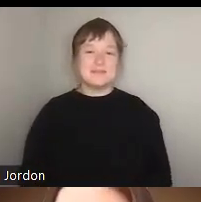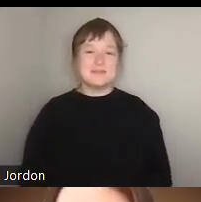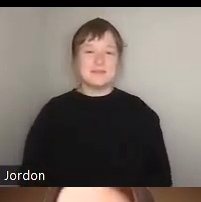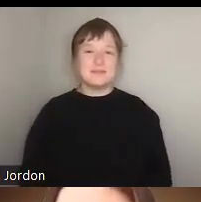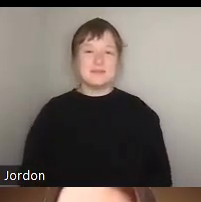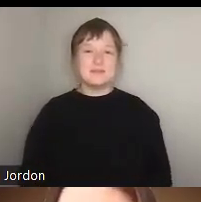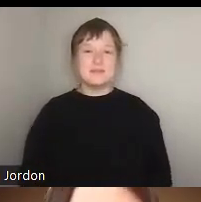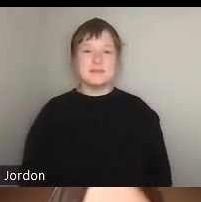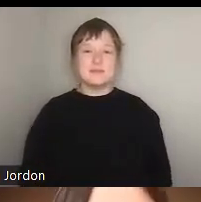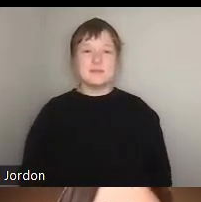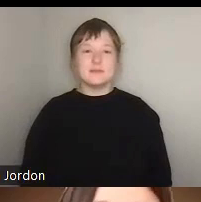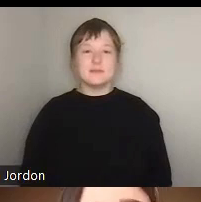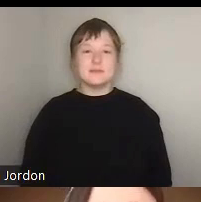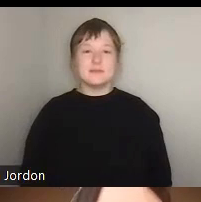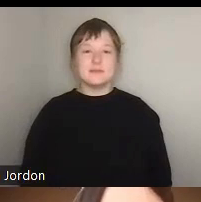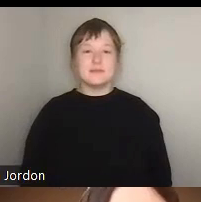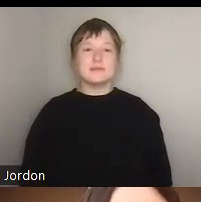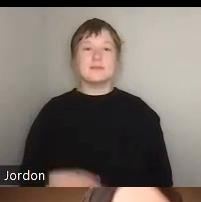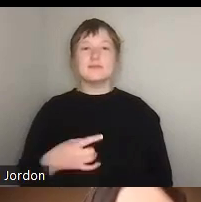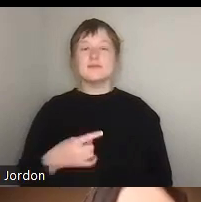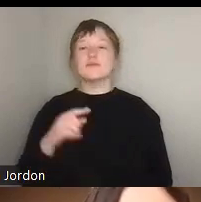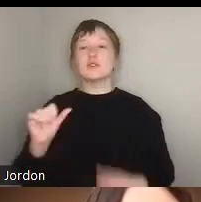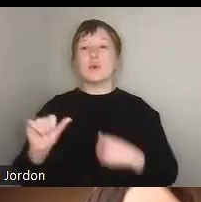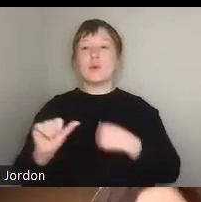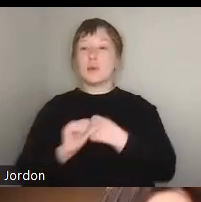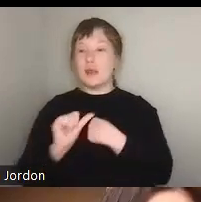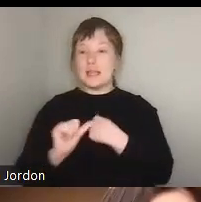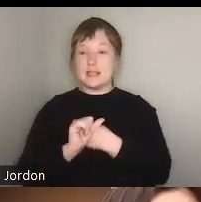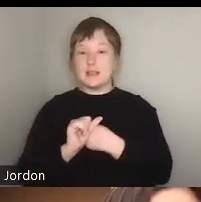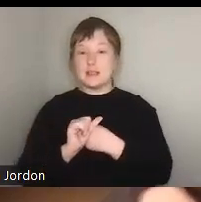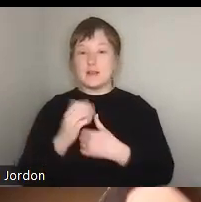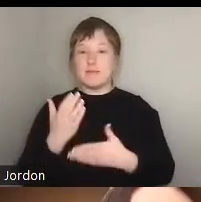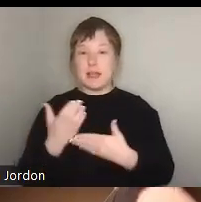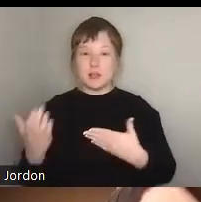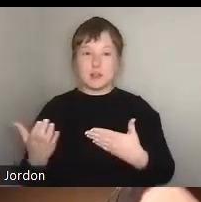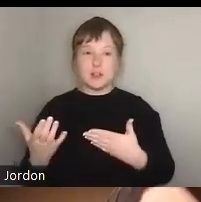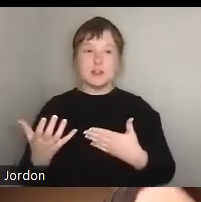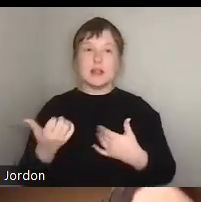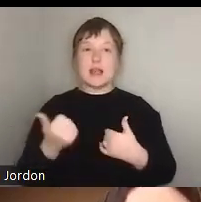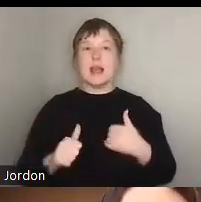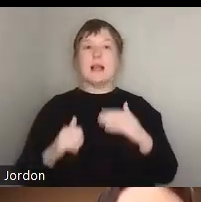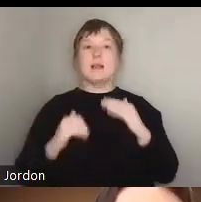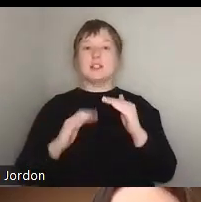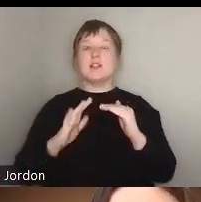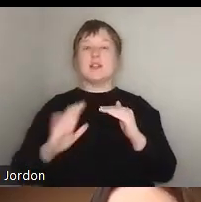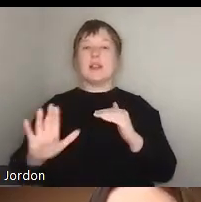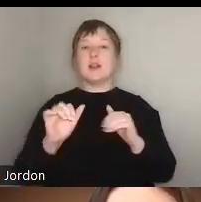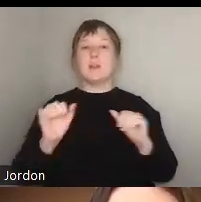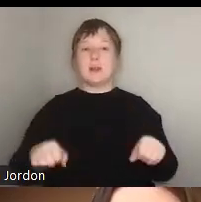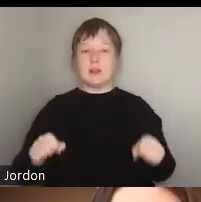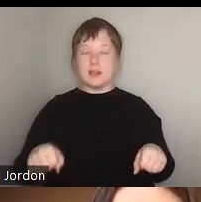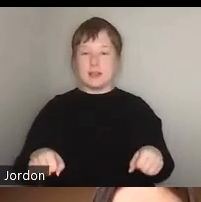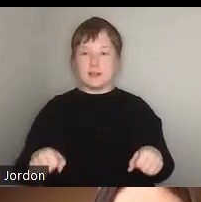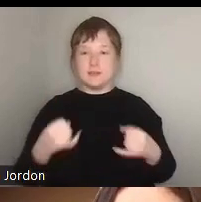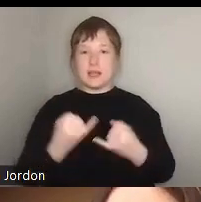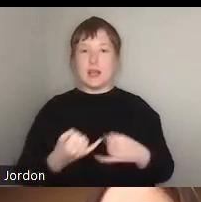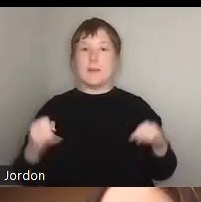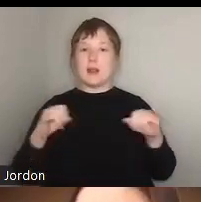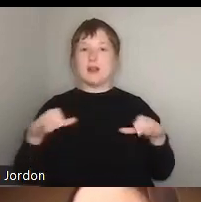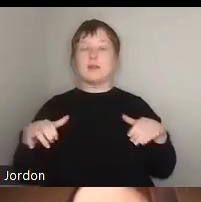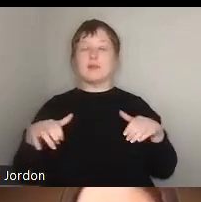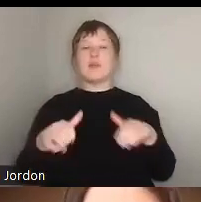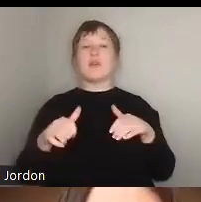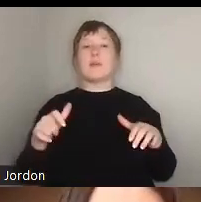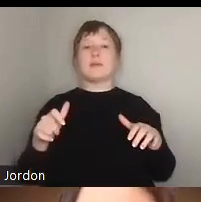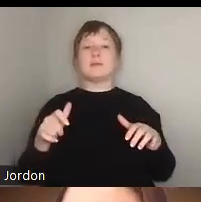So risk factors, in general, any limitation to a person's ability to independently perform activities of